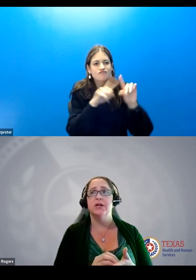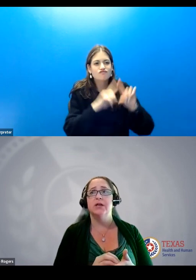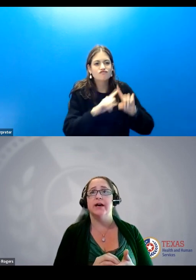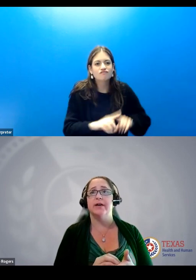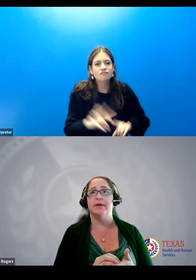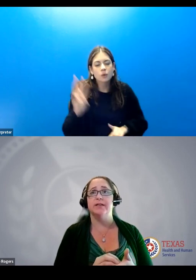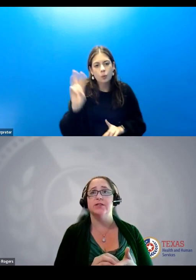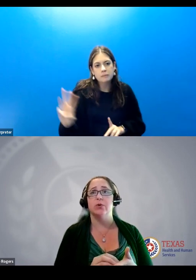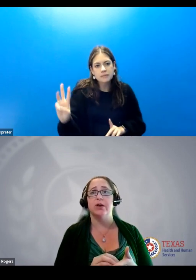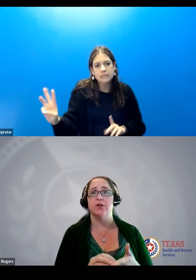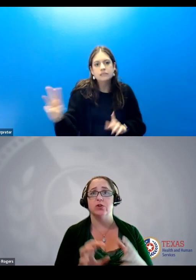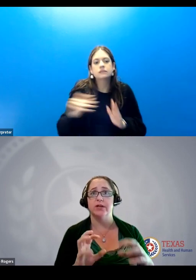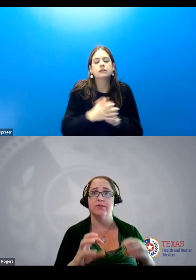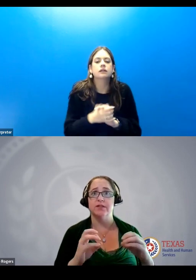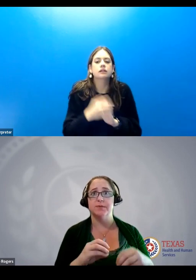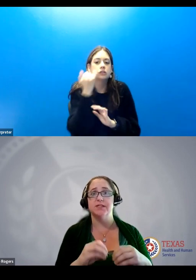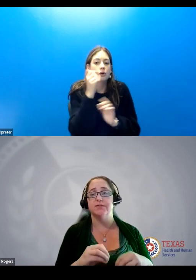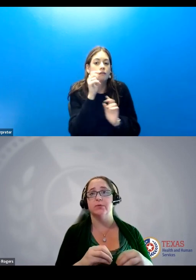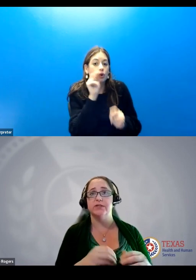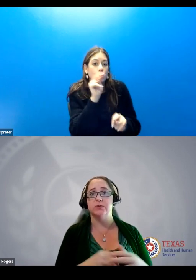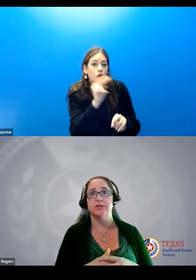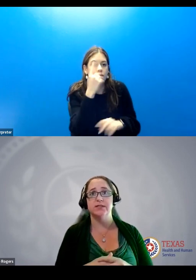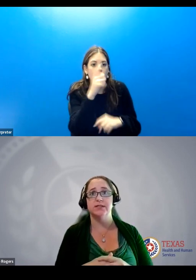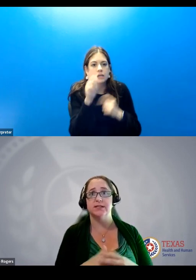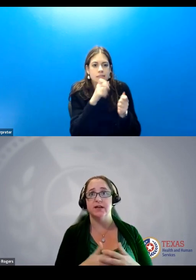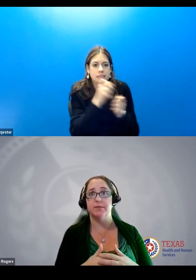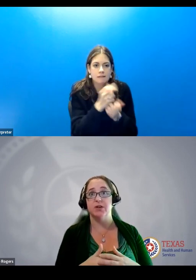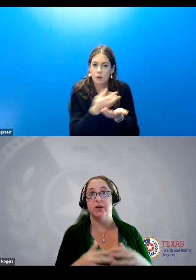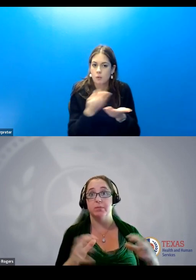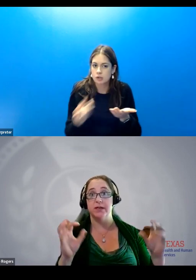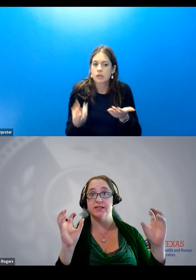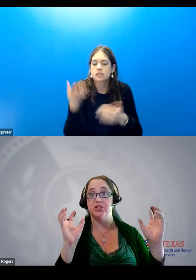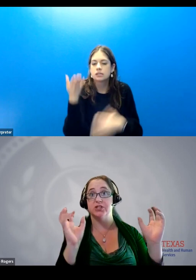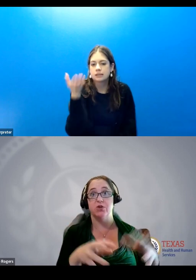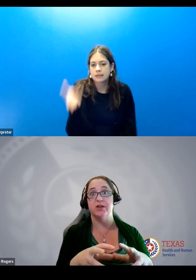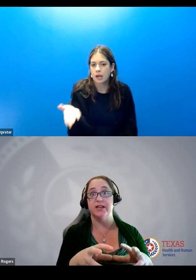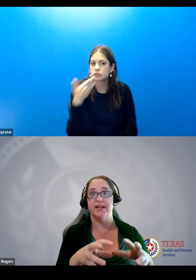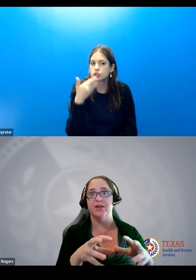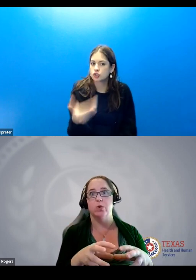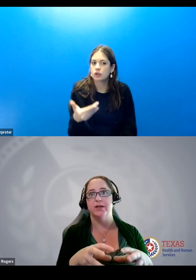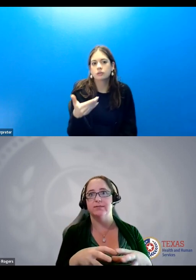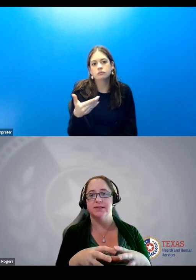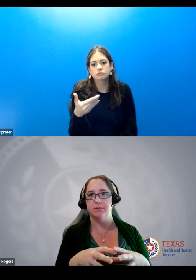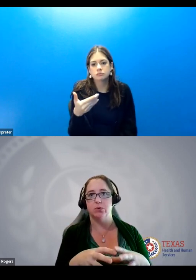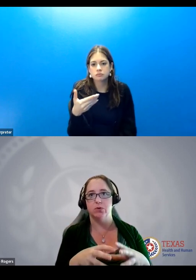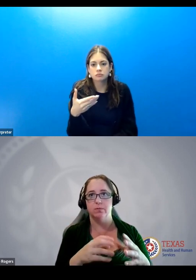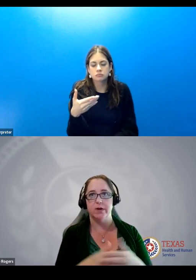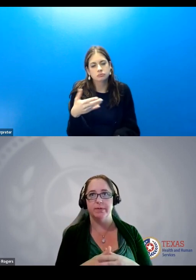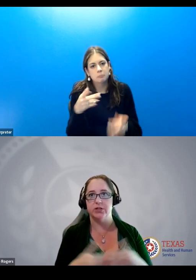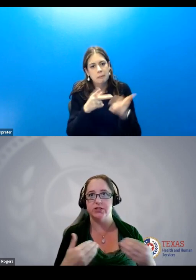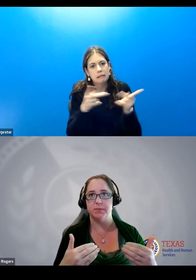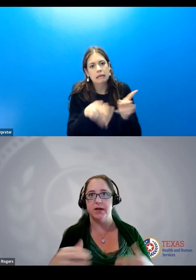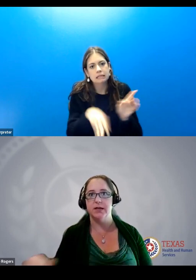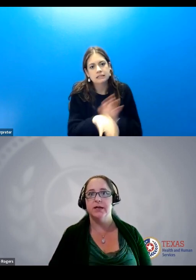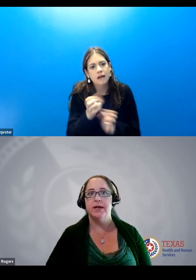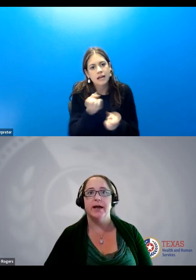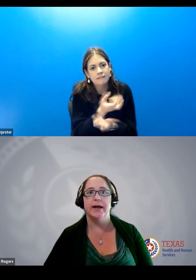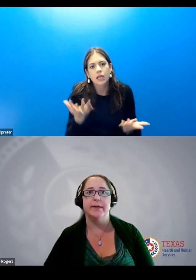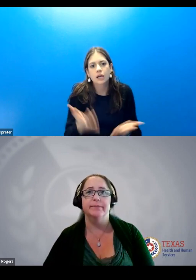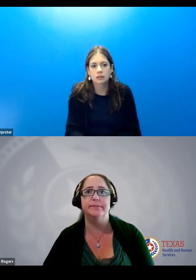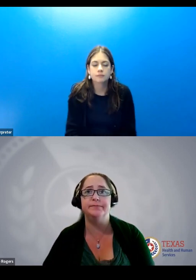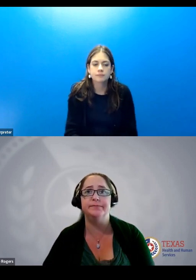websites. And so if you're looking for specific resources, it's going to be a great place to just go and get it in one simple one-page